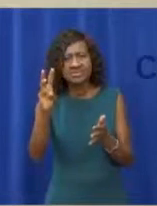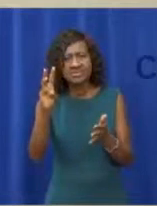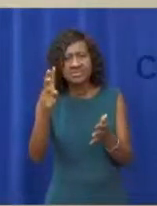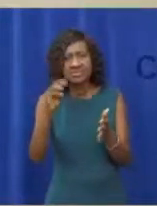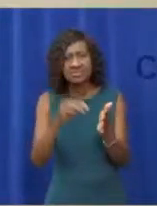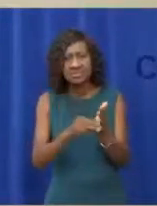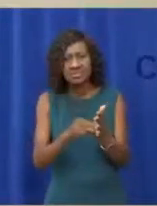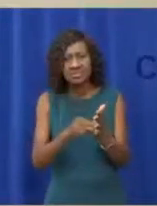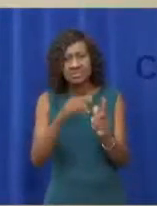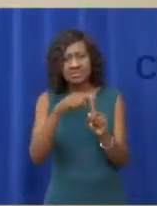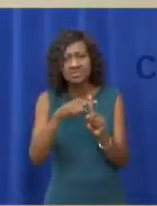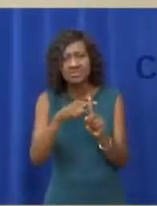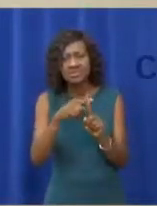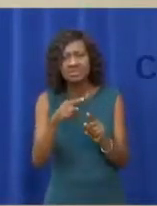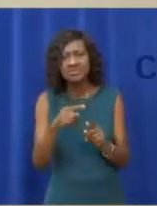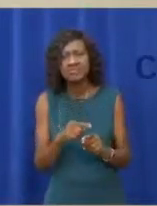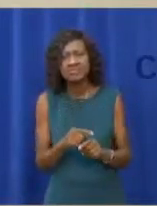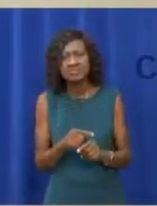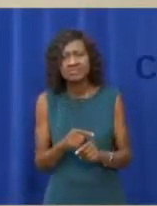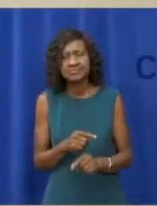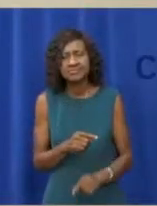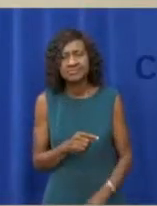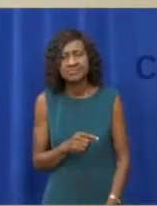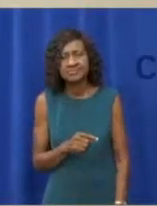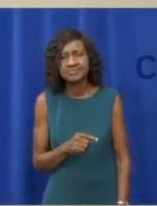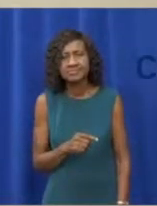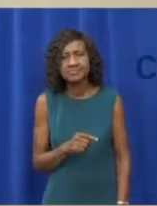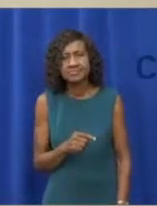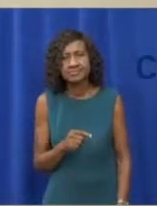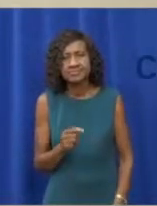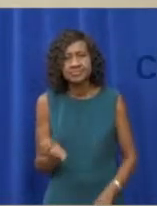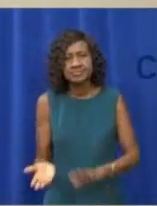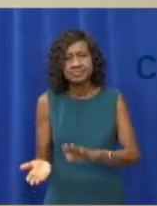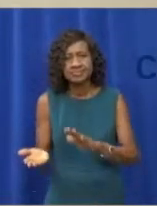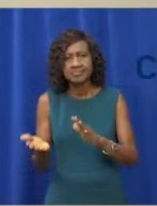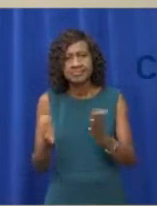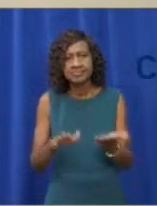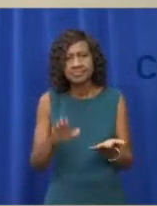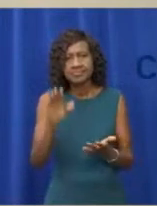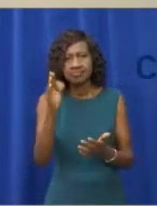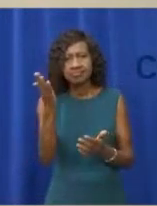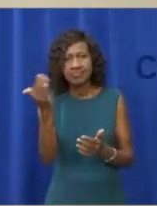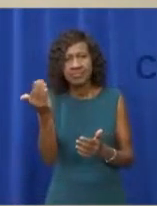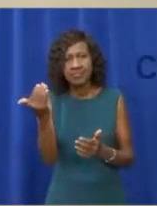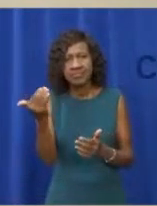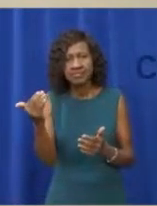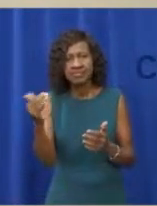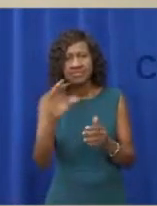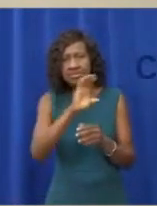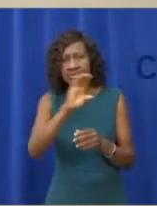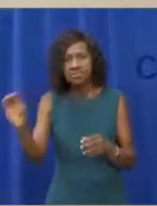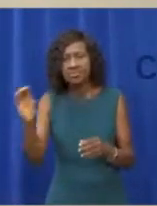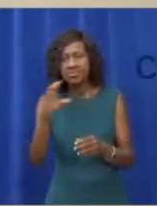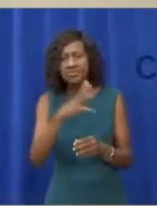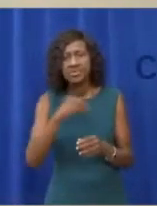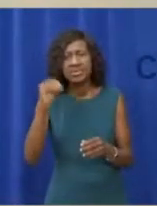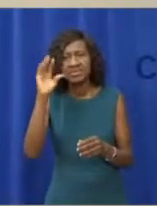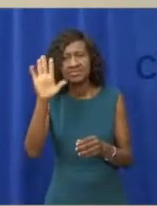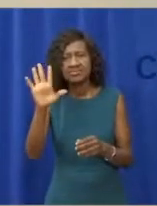76,795 cases, up 8,470 overnight. Now at 1,550 deaths, up